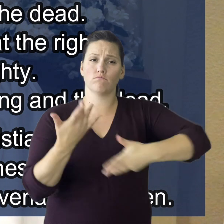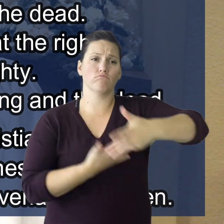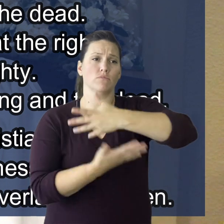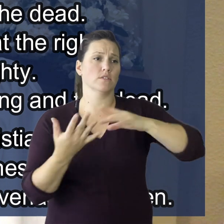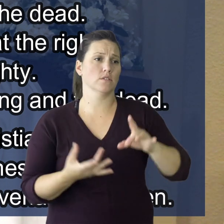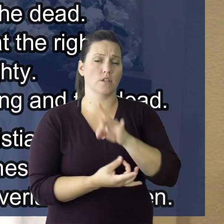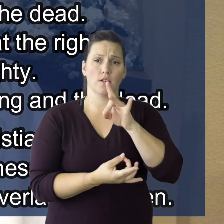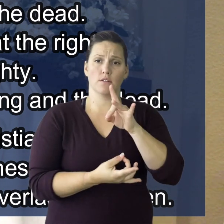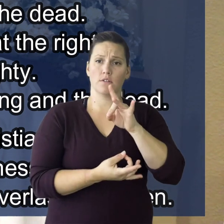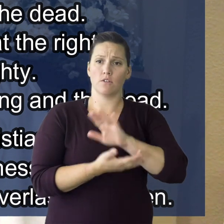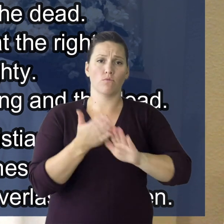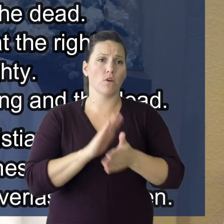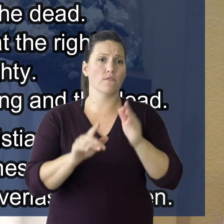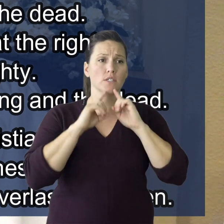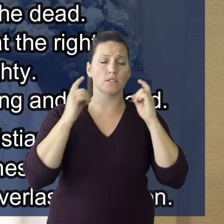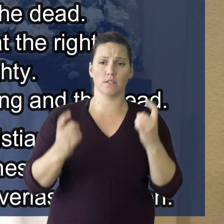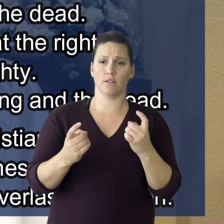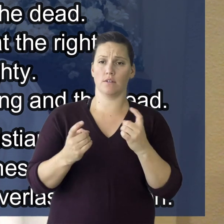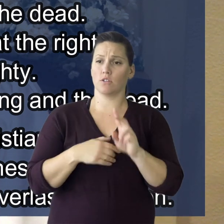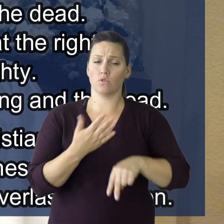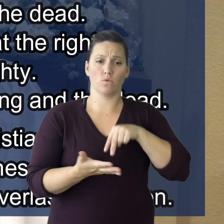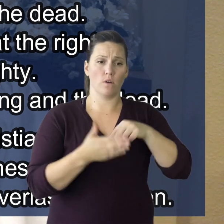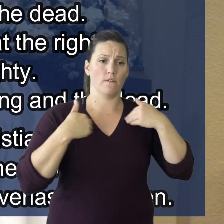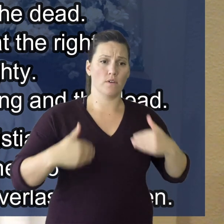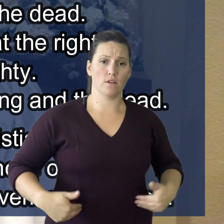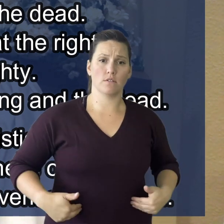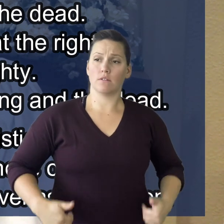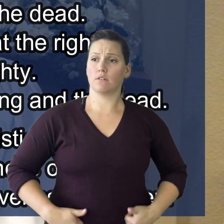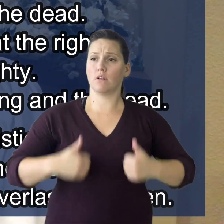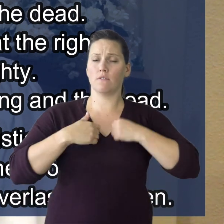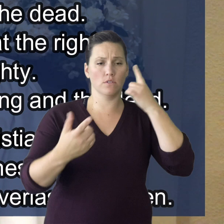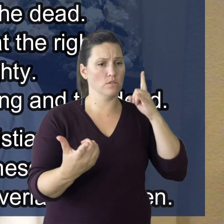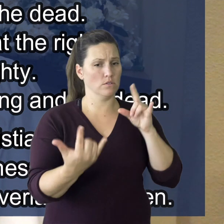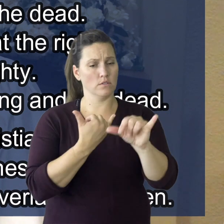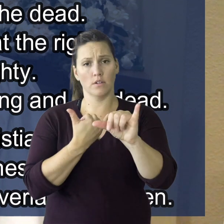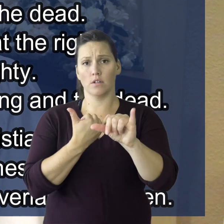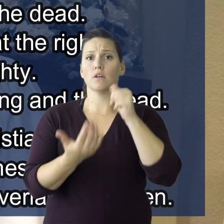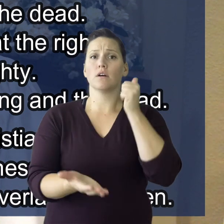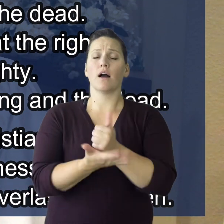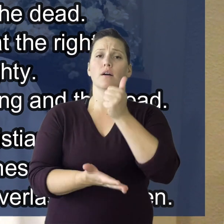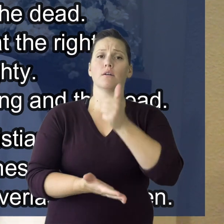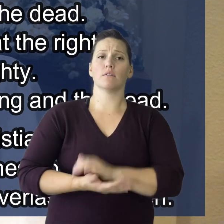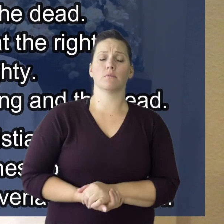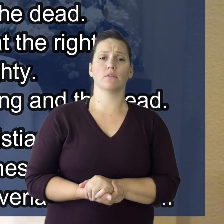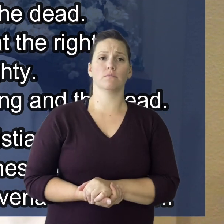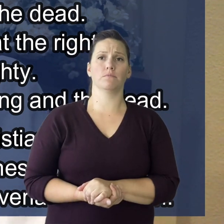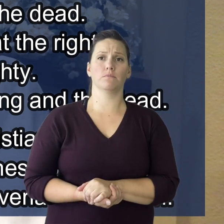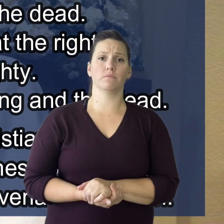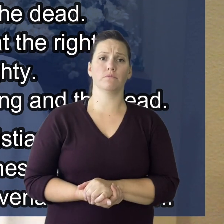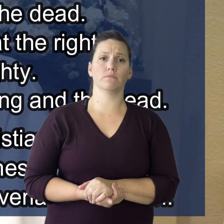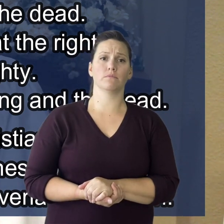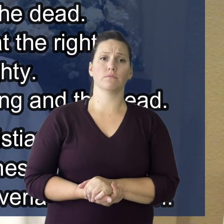Church, the communion of saints, the forgiveness of sins, the resurrection of the body, and the